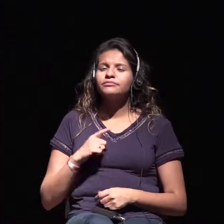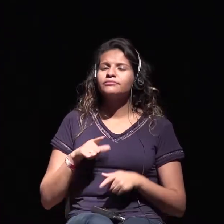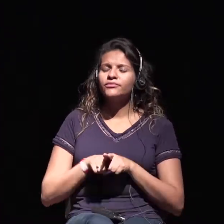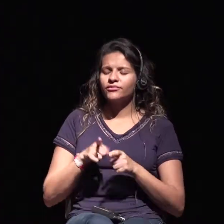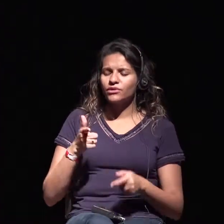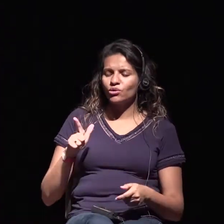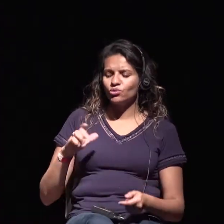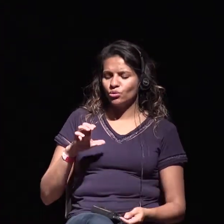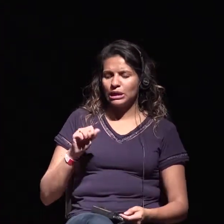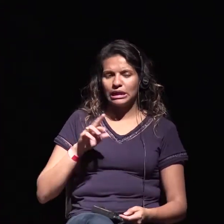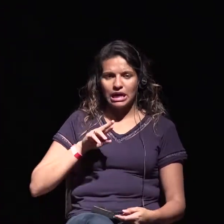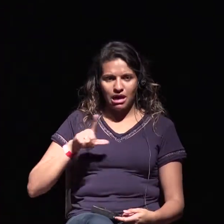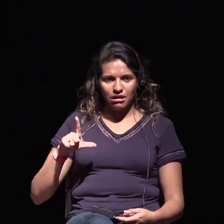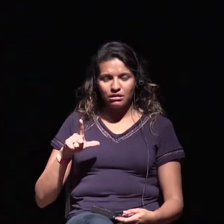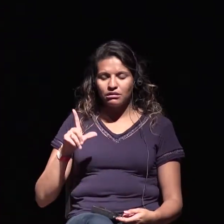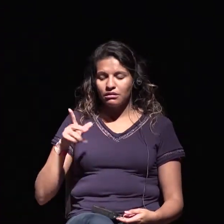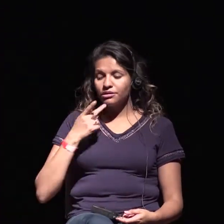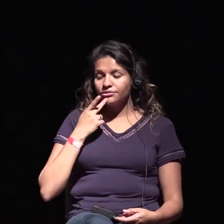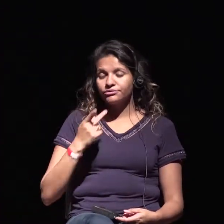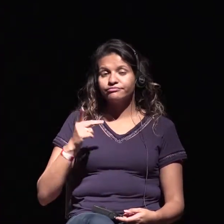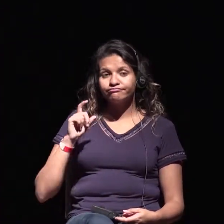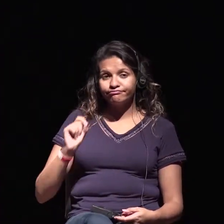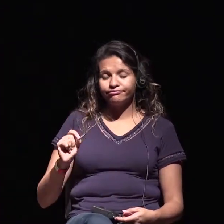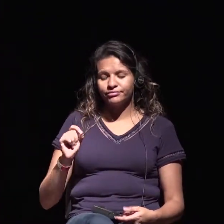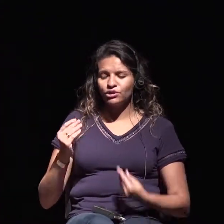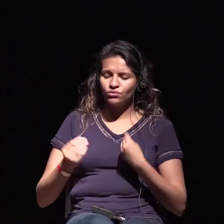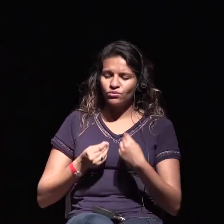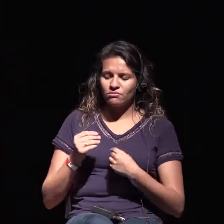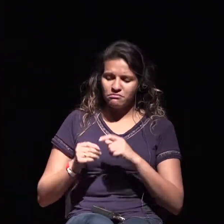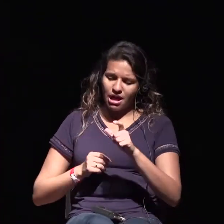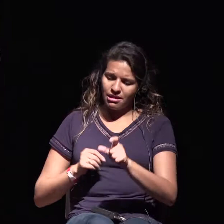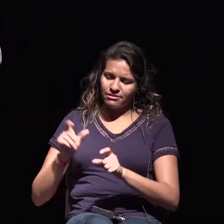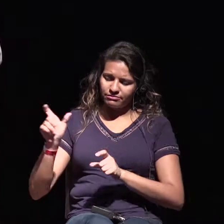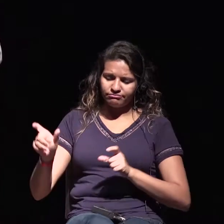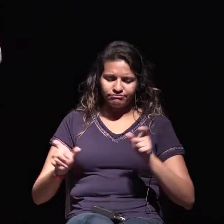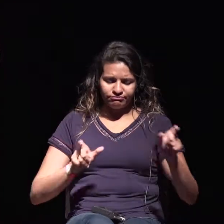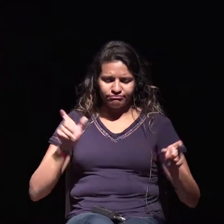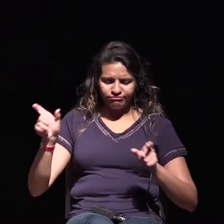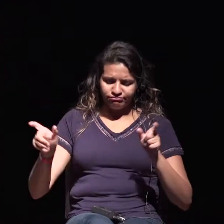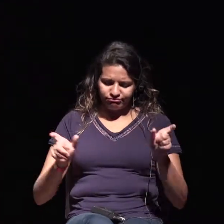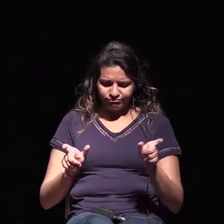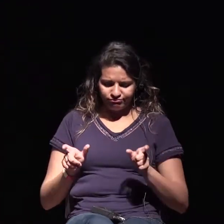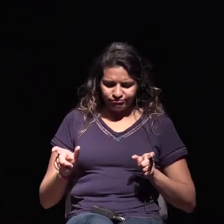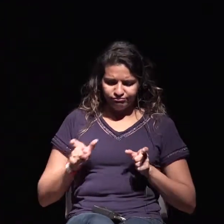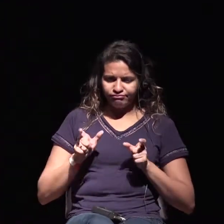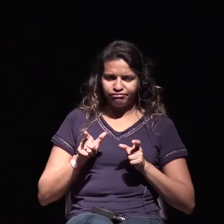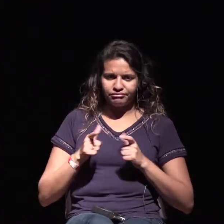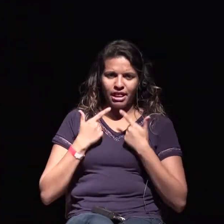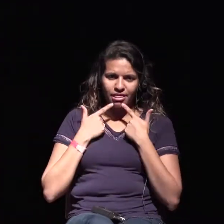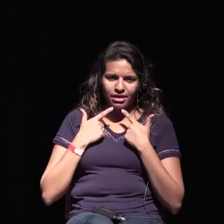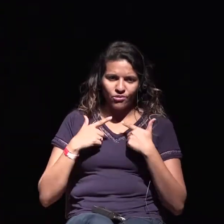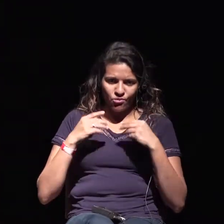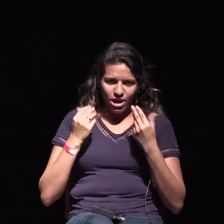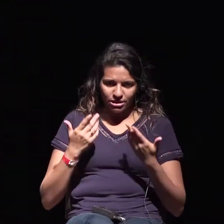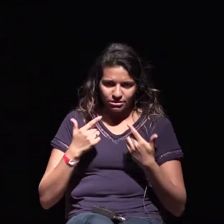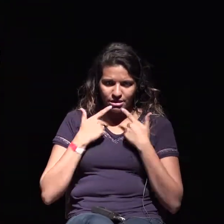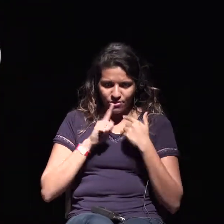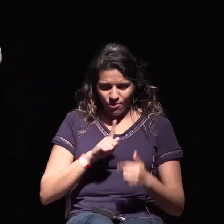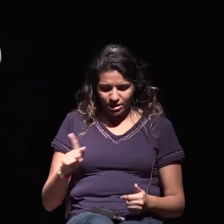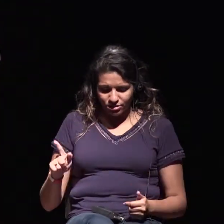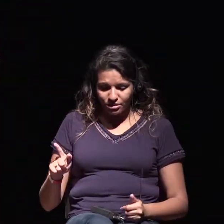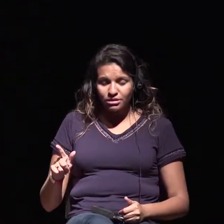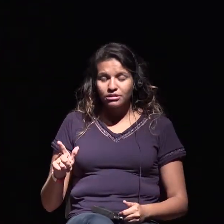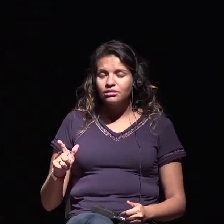language. It was thus an honor for me to invite him within the exhibition, the choreographed exhibition, to realize a